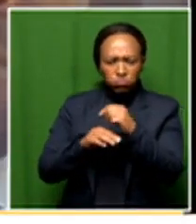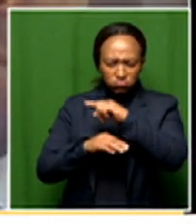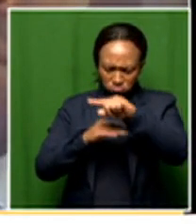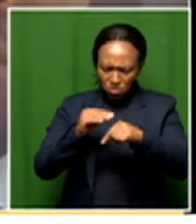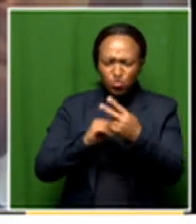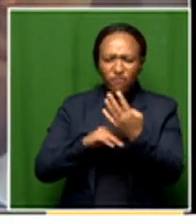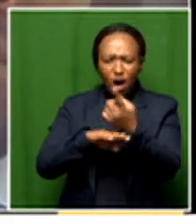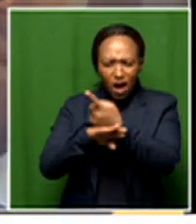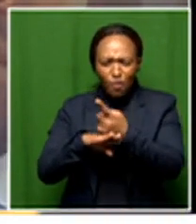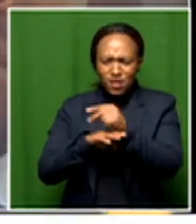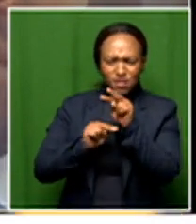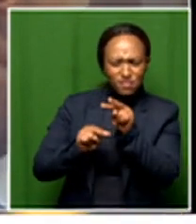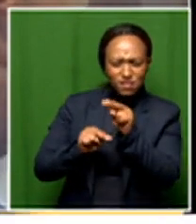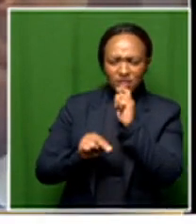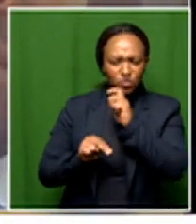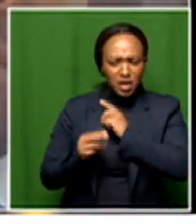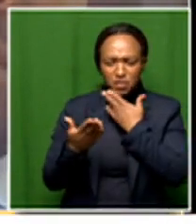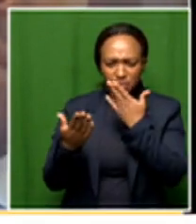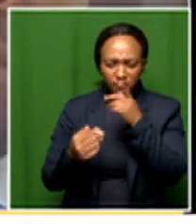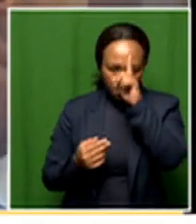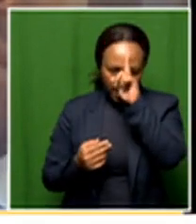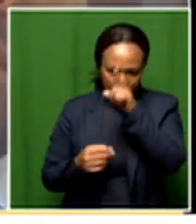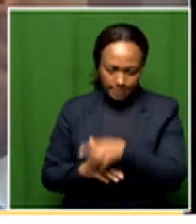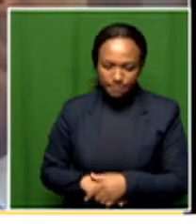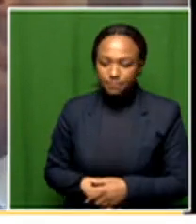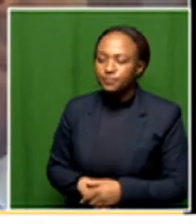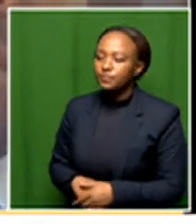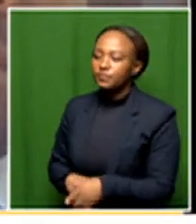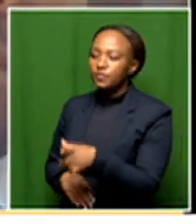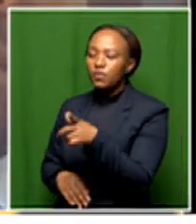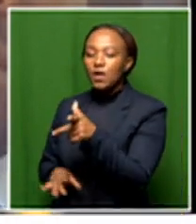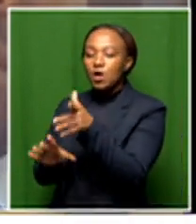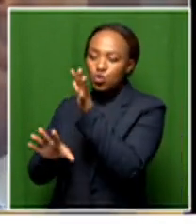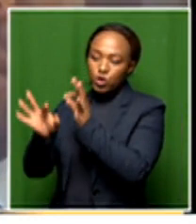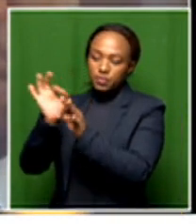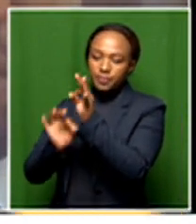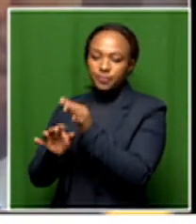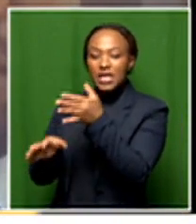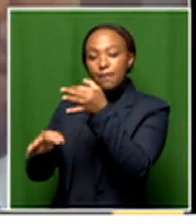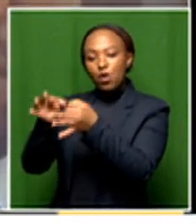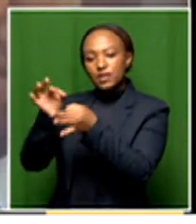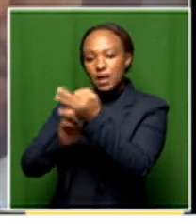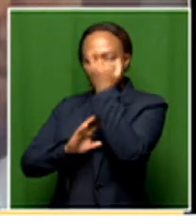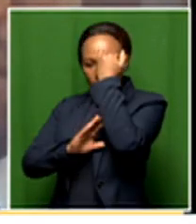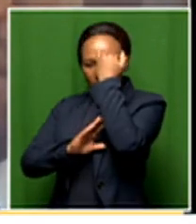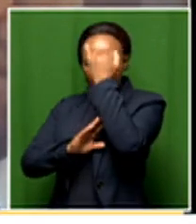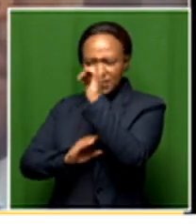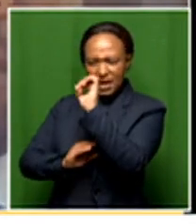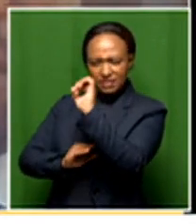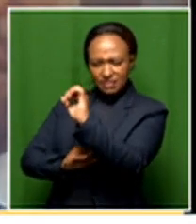you describe the ideology, the political ideology of the Democratic Alliance right